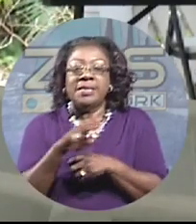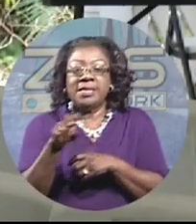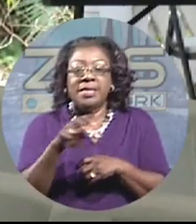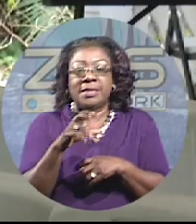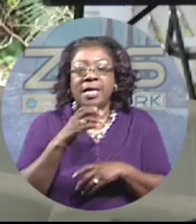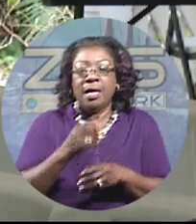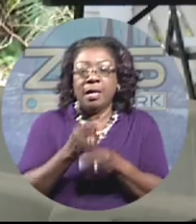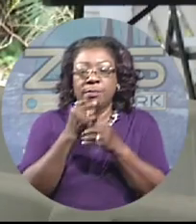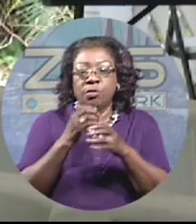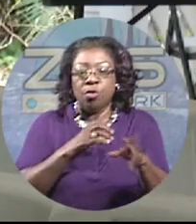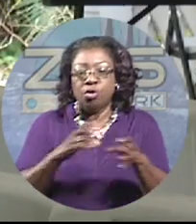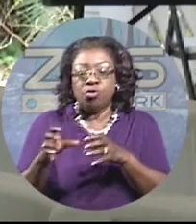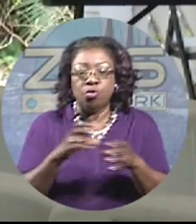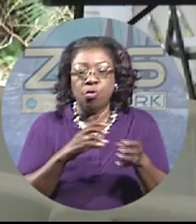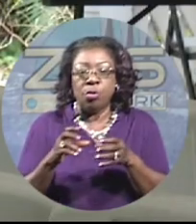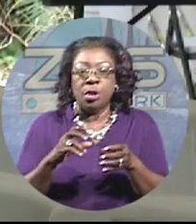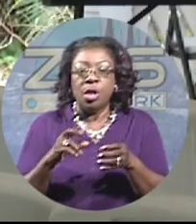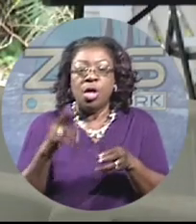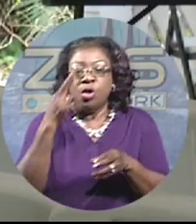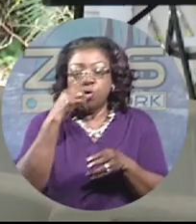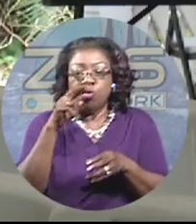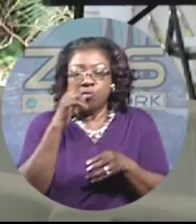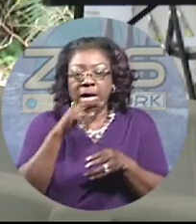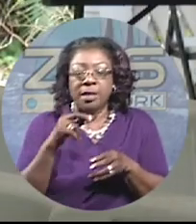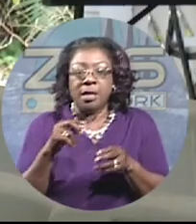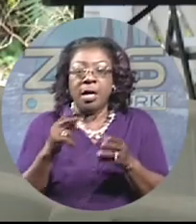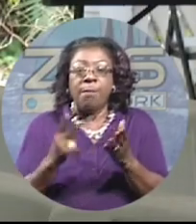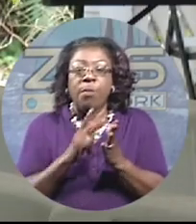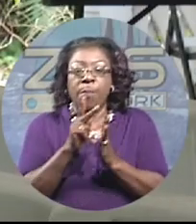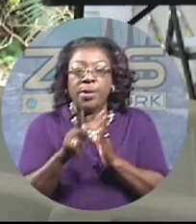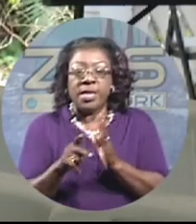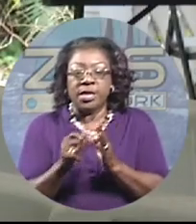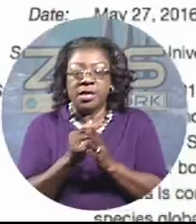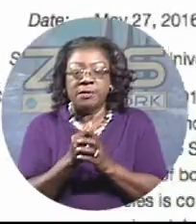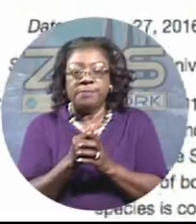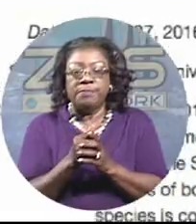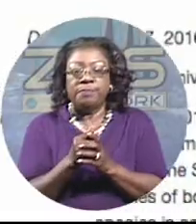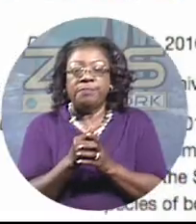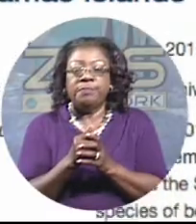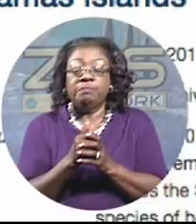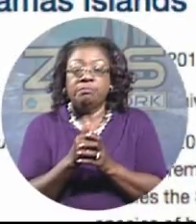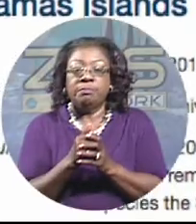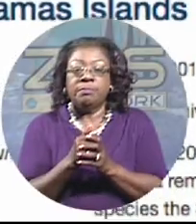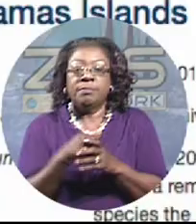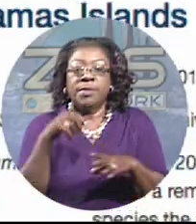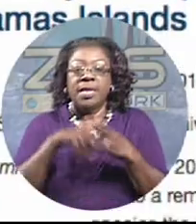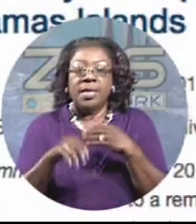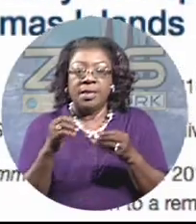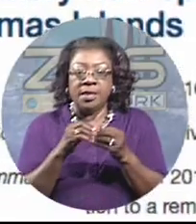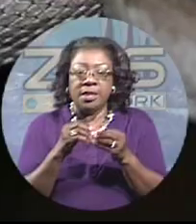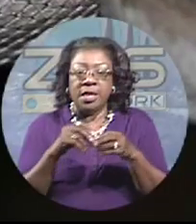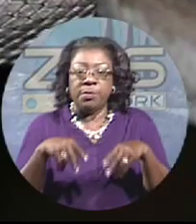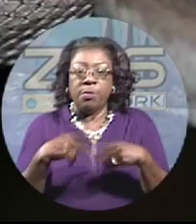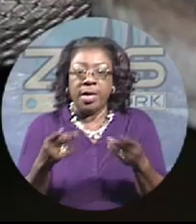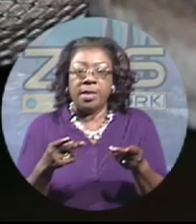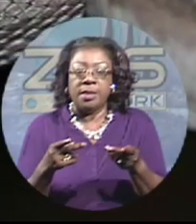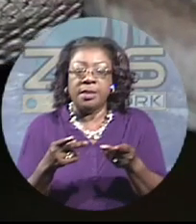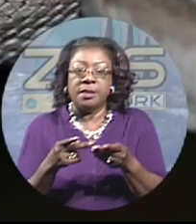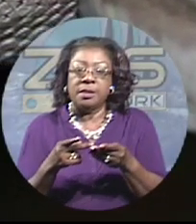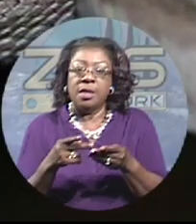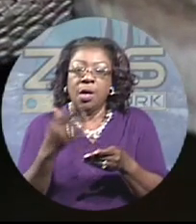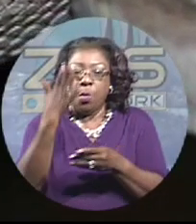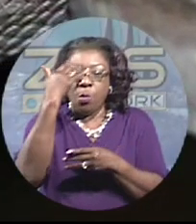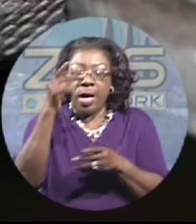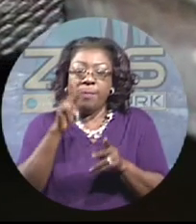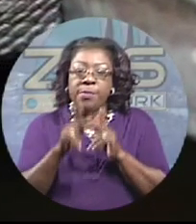that population is a great thing because they naturally deal with the rat population. In addition, he provided his reasons why